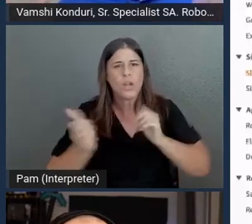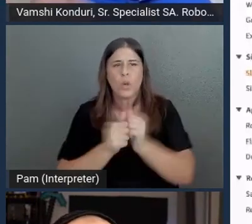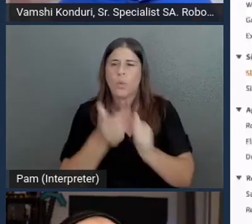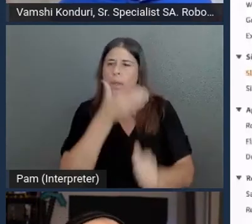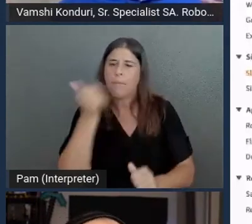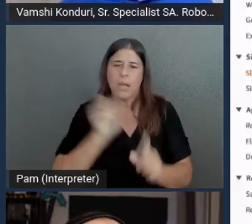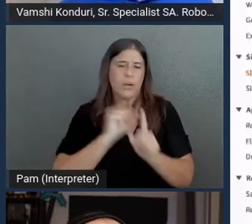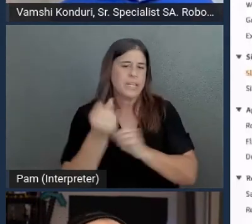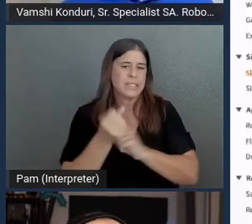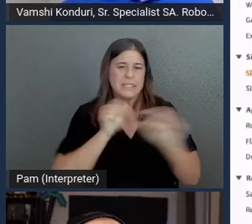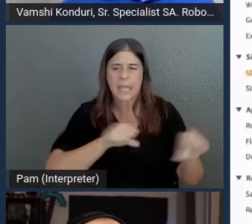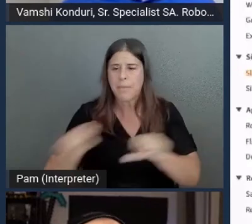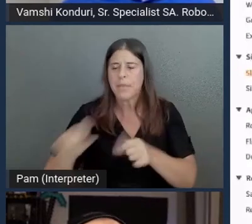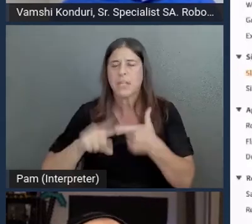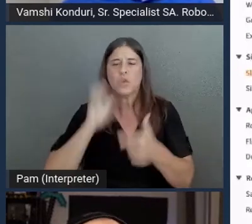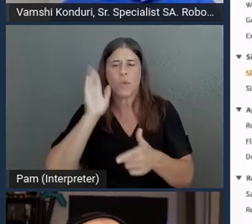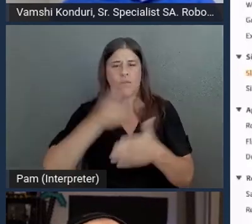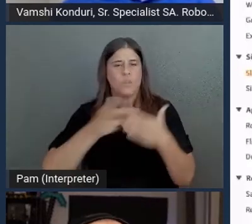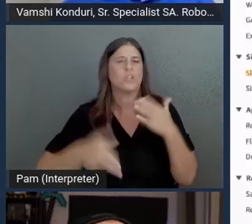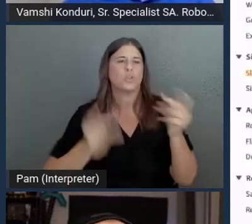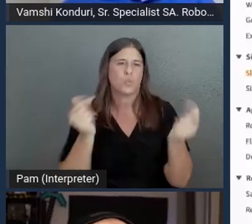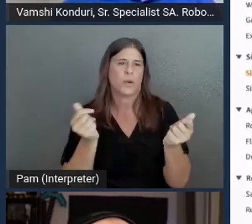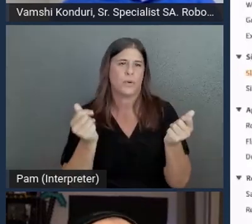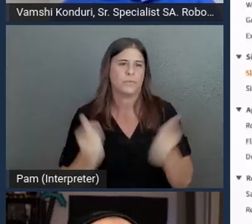capability, and you're going to get results quicker.